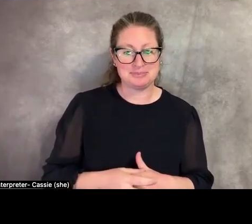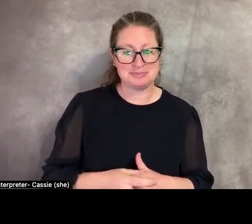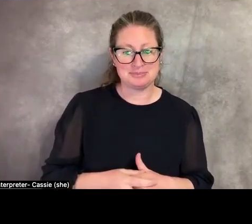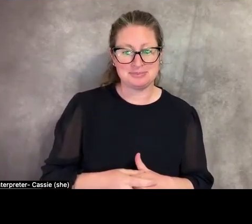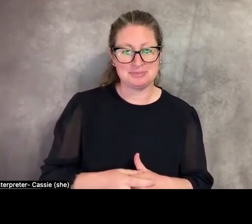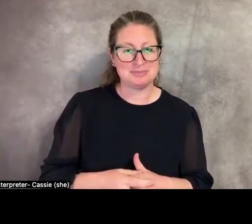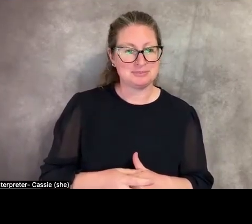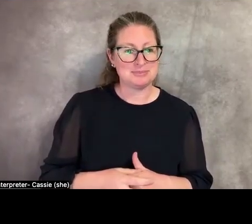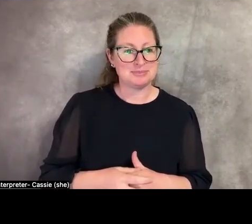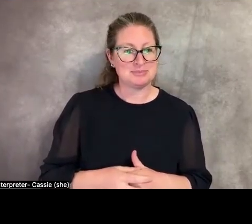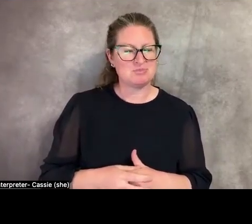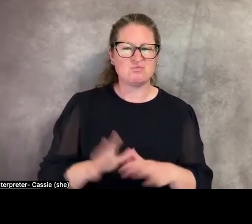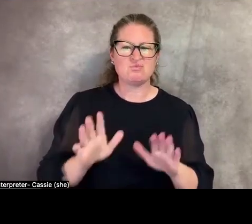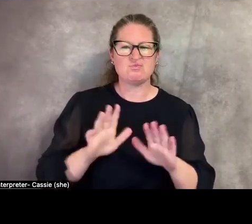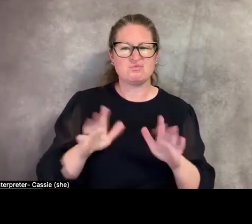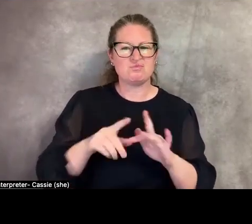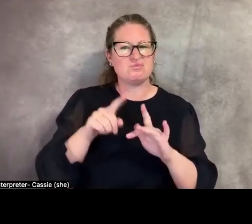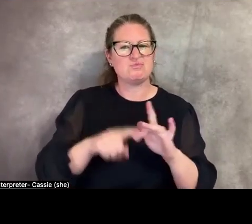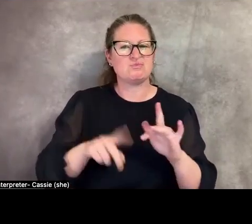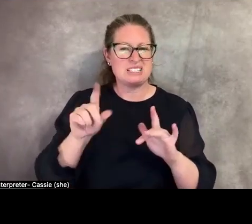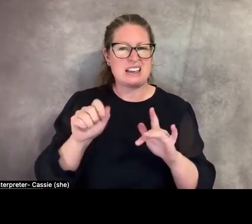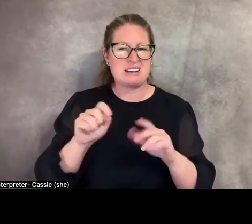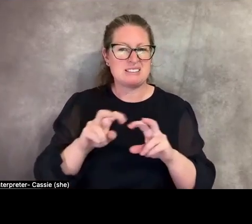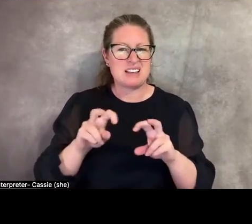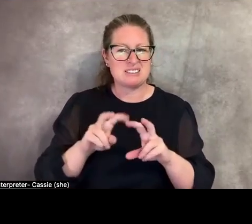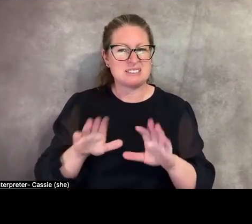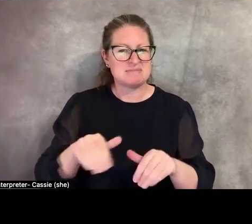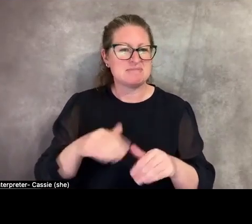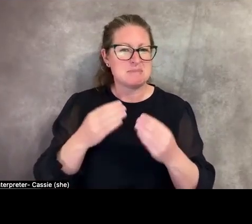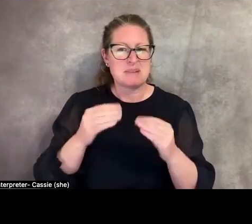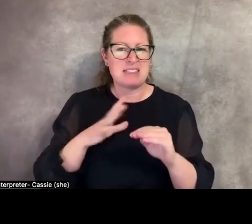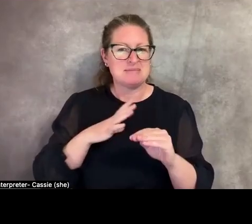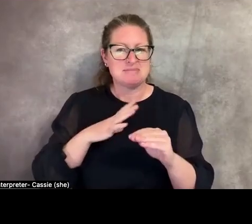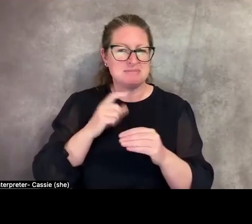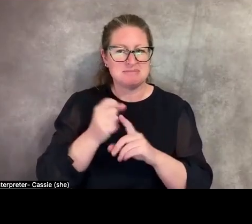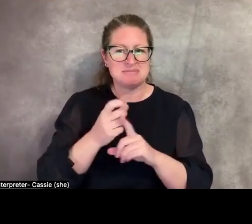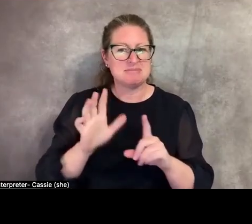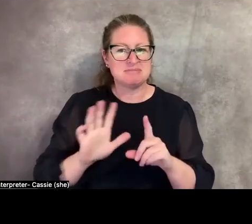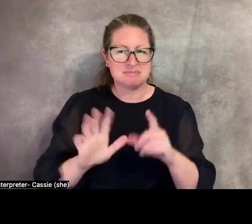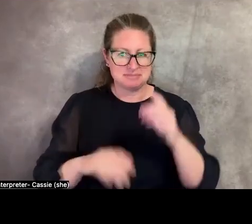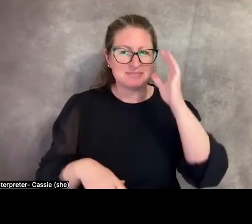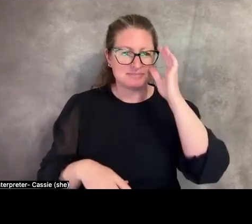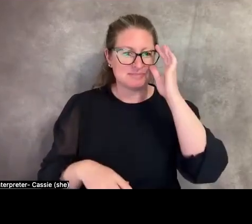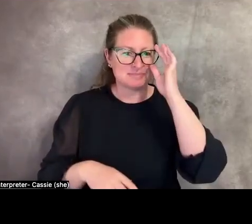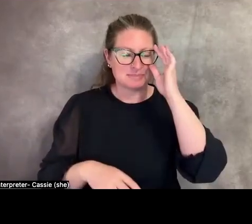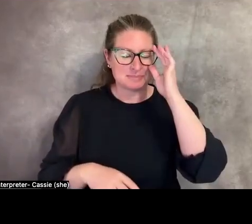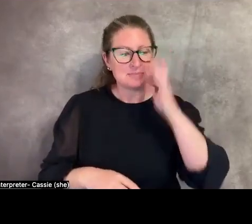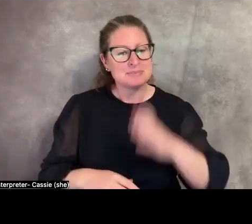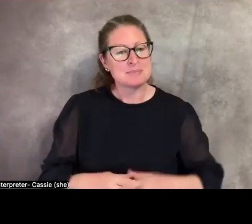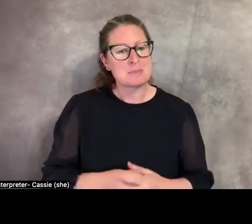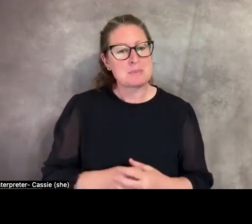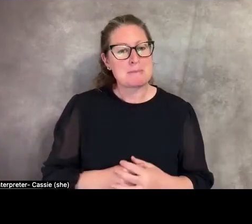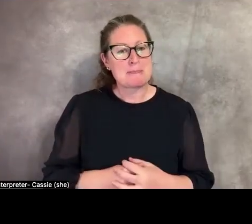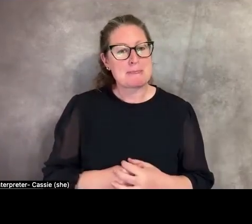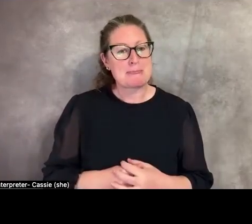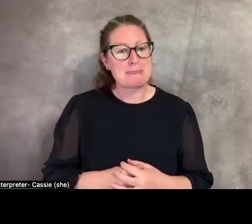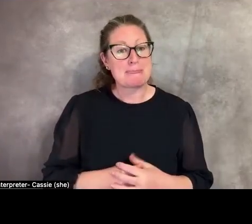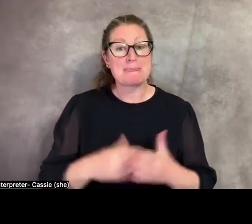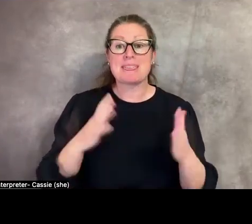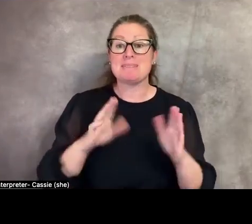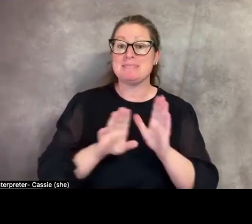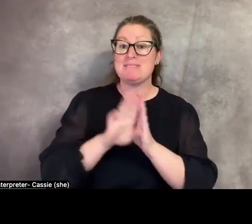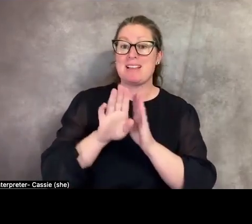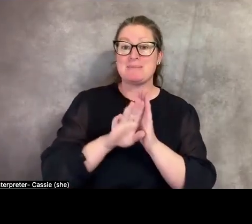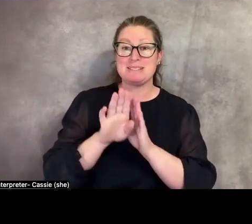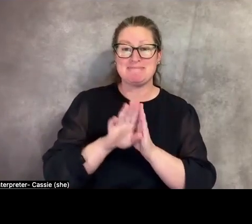And I think we can skip the data analysis methods for now. And so let's talk a little bit about the